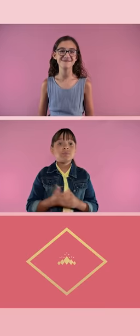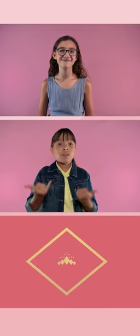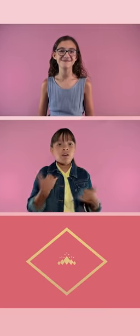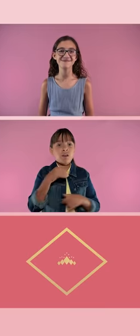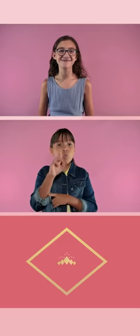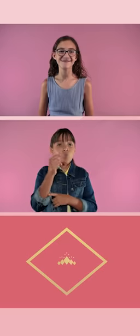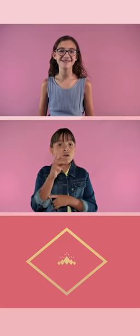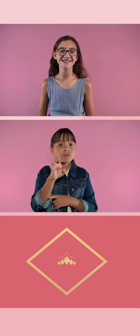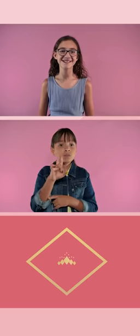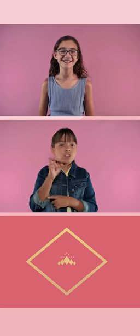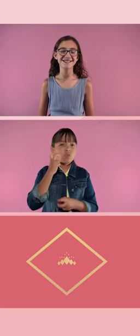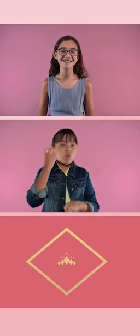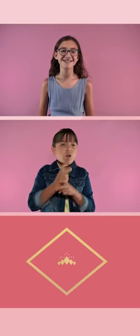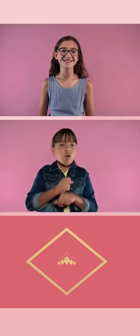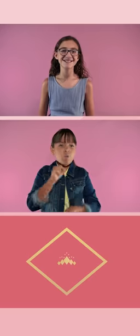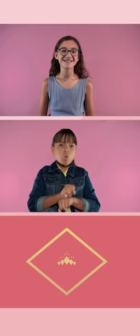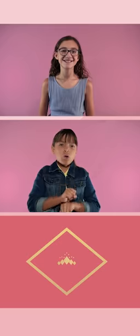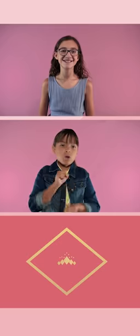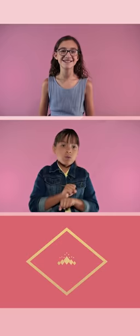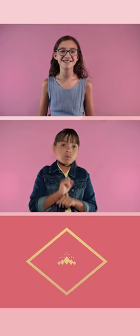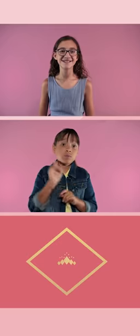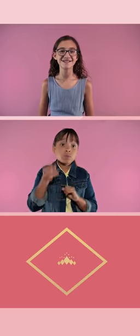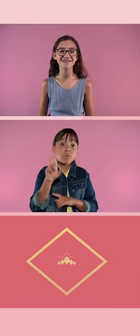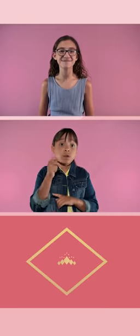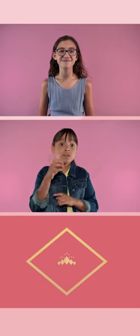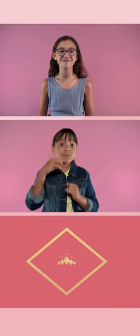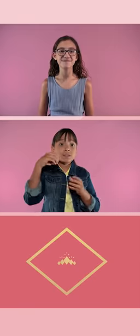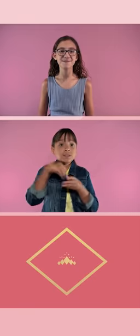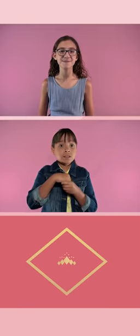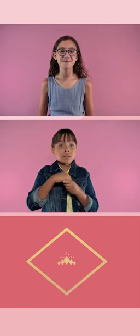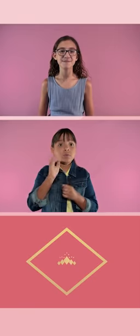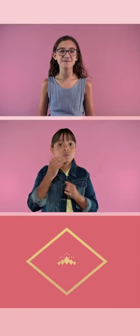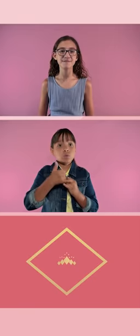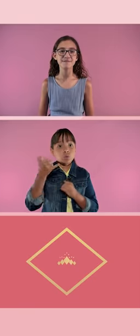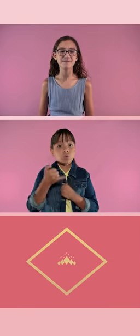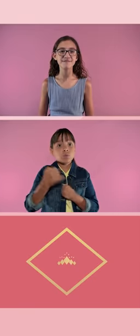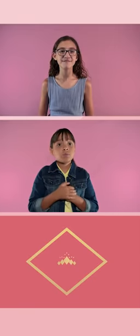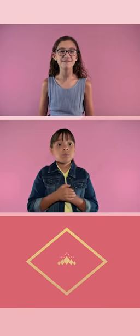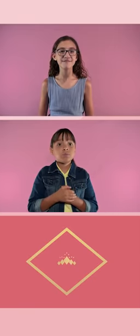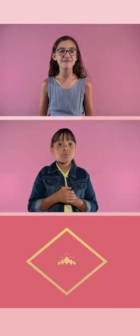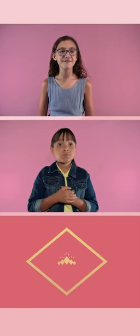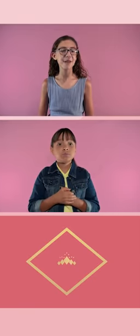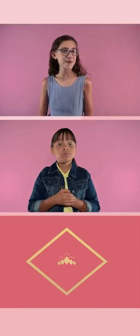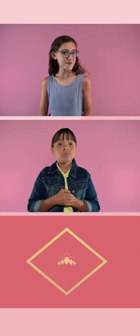yogurt. And then I have raspberries for hard work. I'm going to put my raspberries in my yogurt.